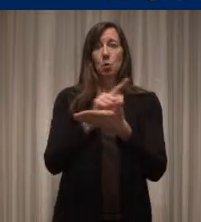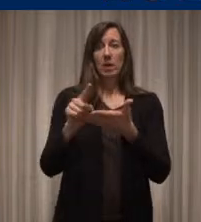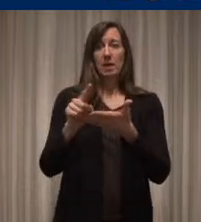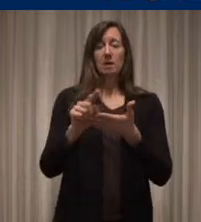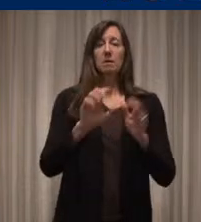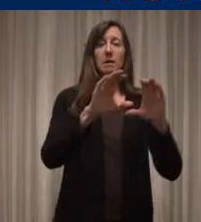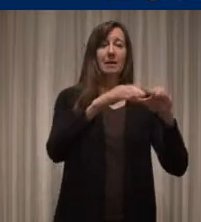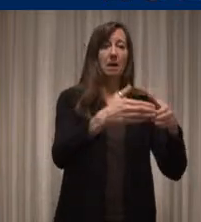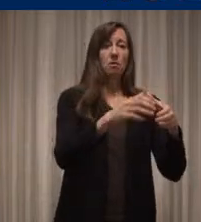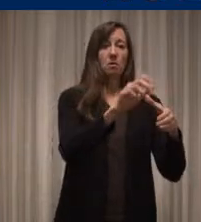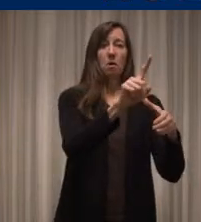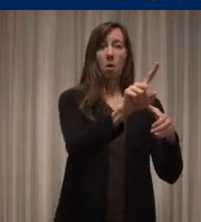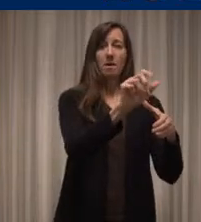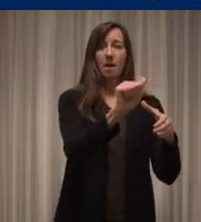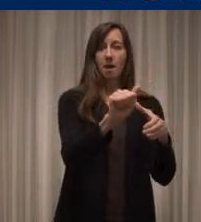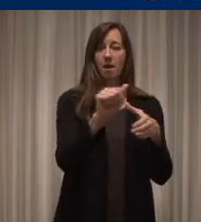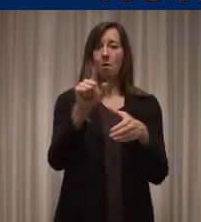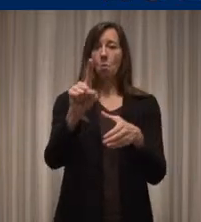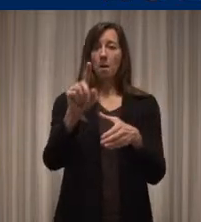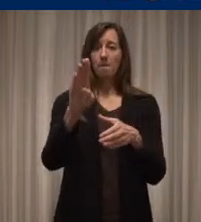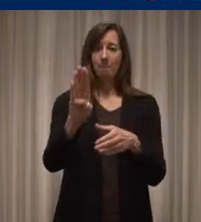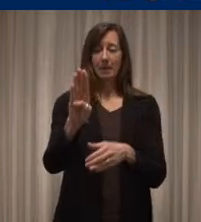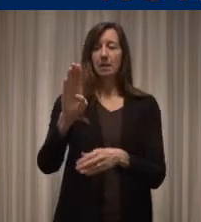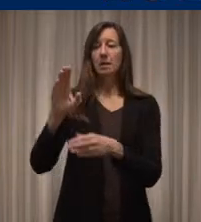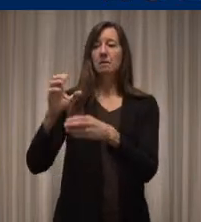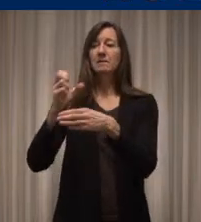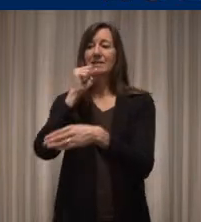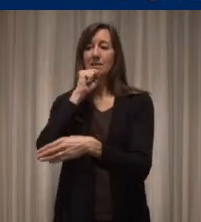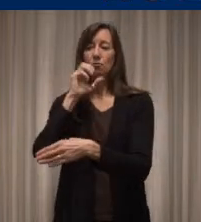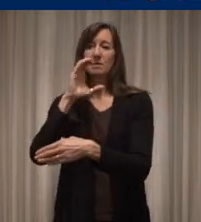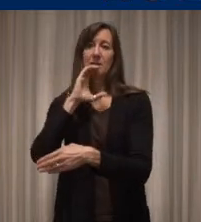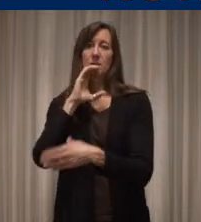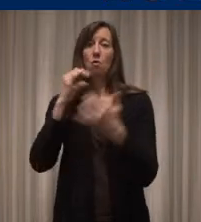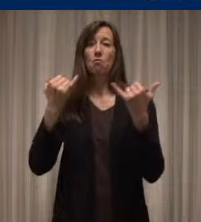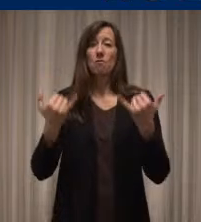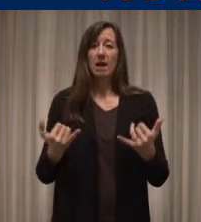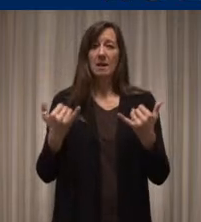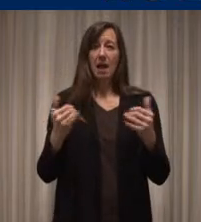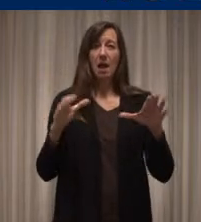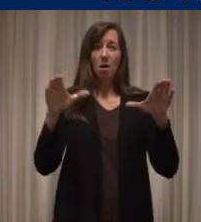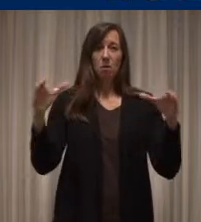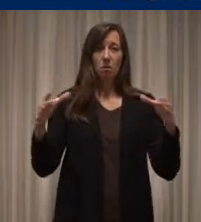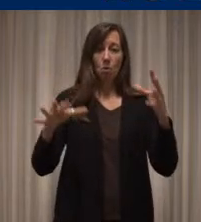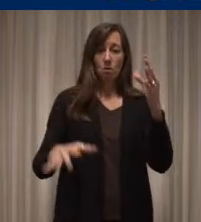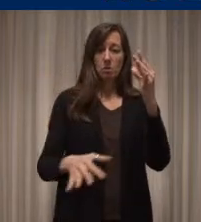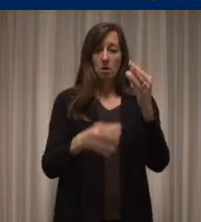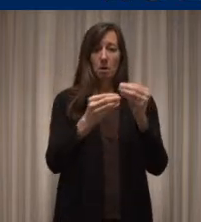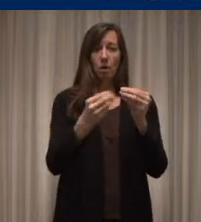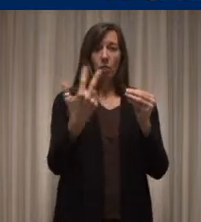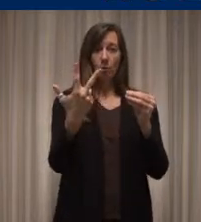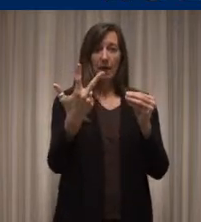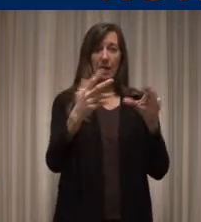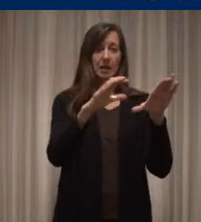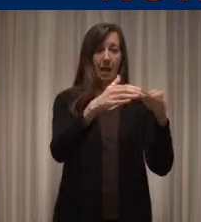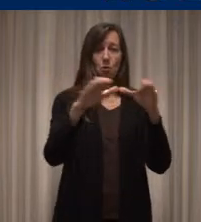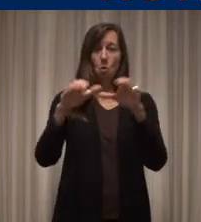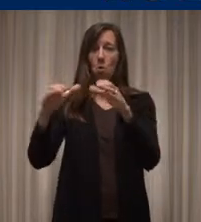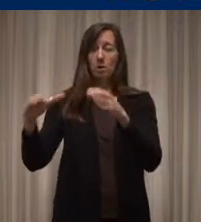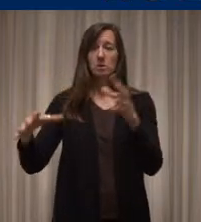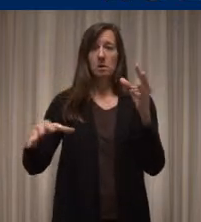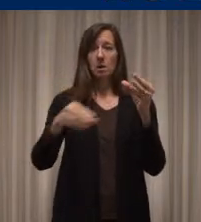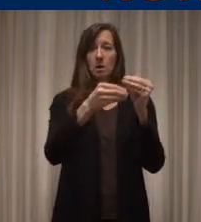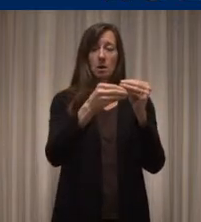the state, right now 70,000 residents of that 150 are